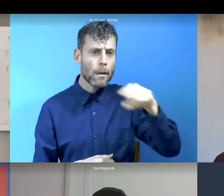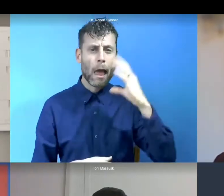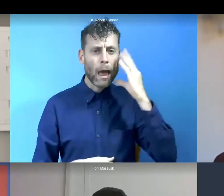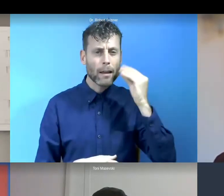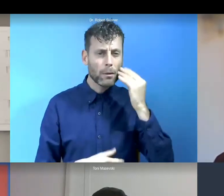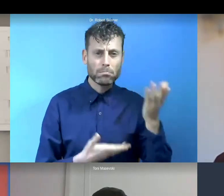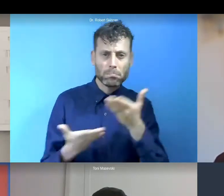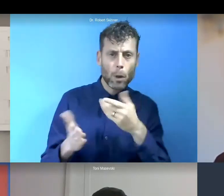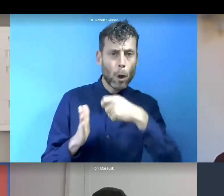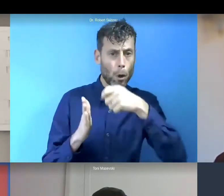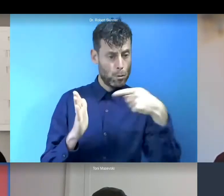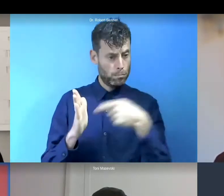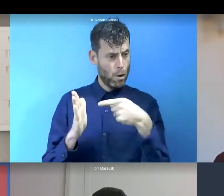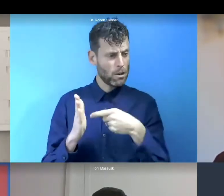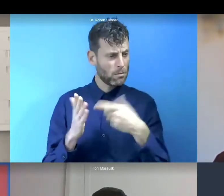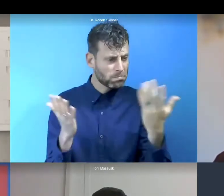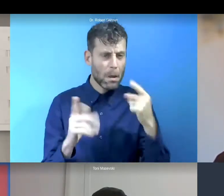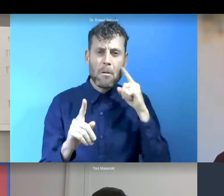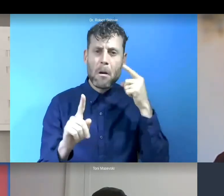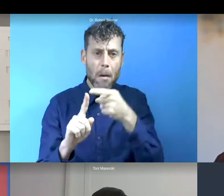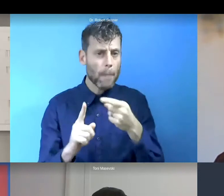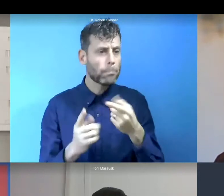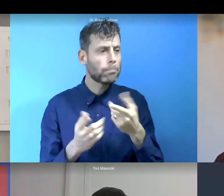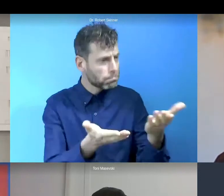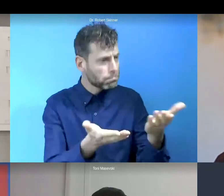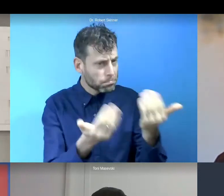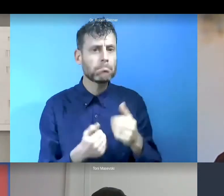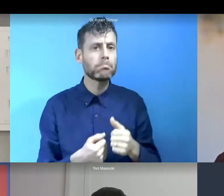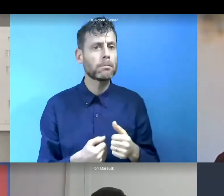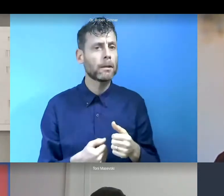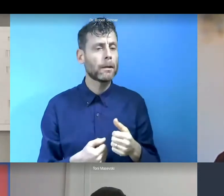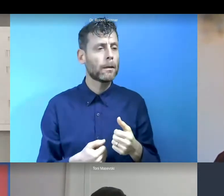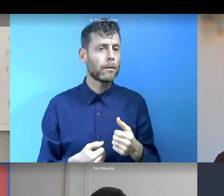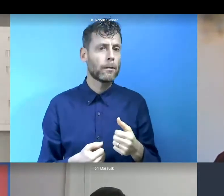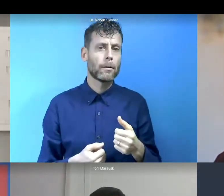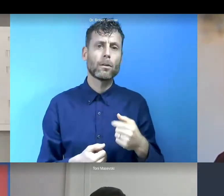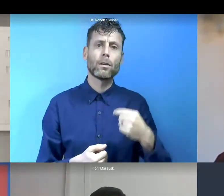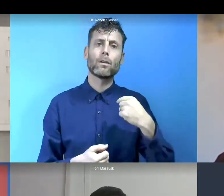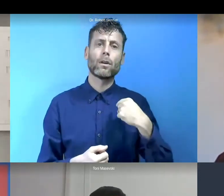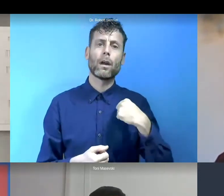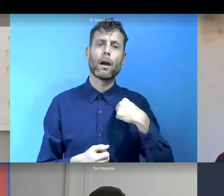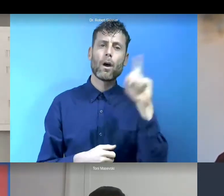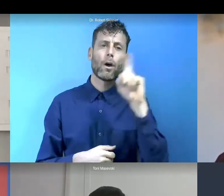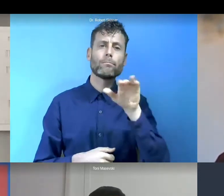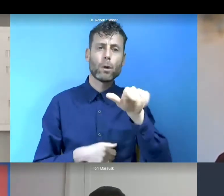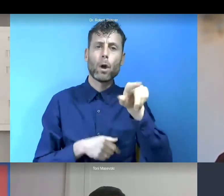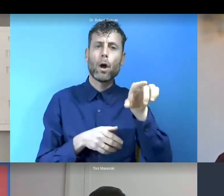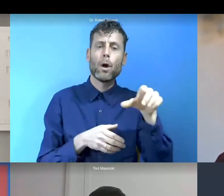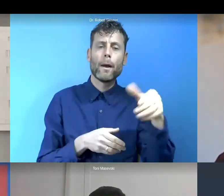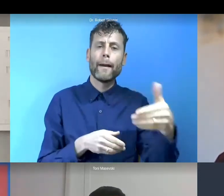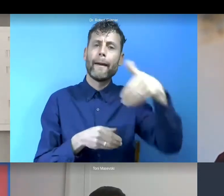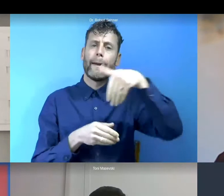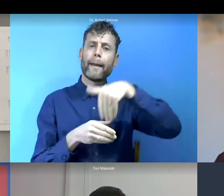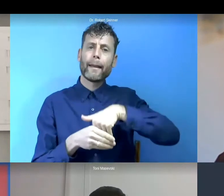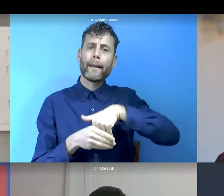important. We have not called them to join the project when it was